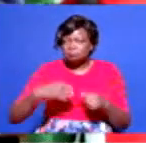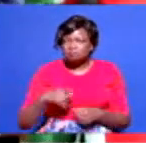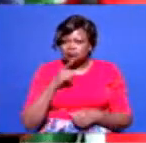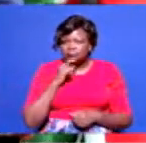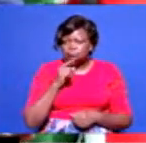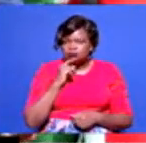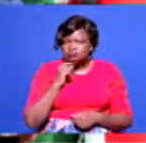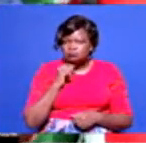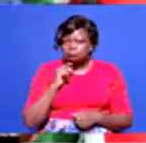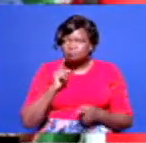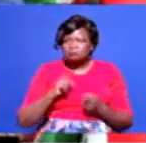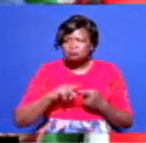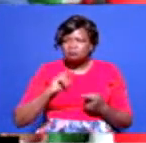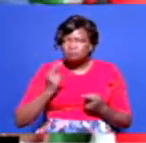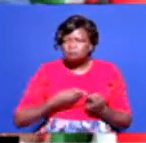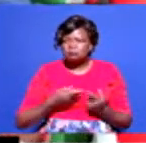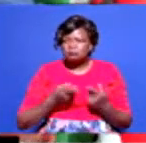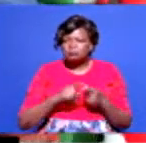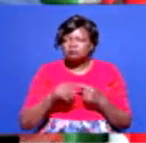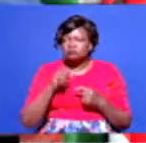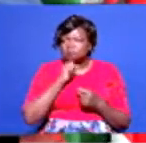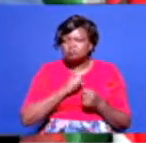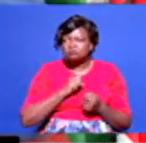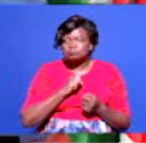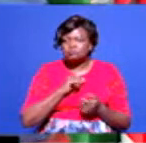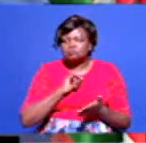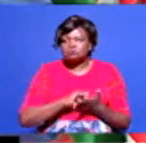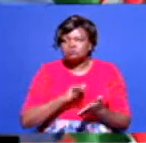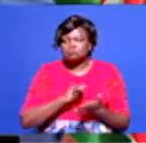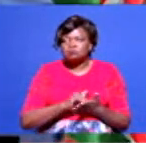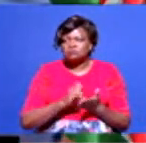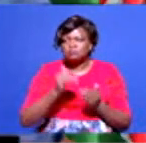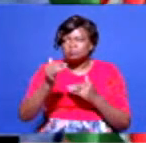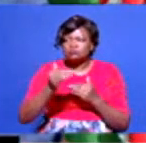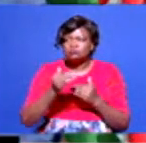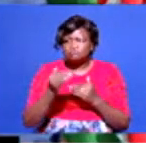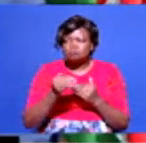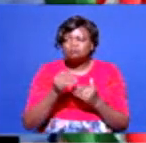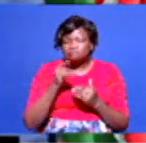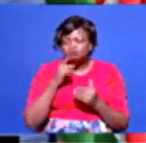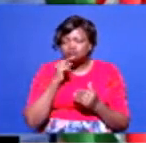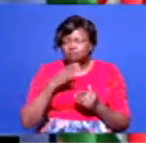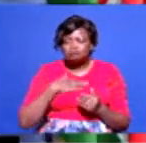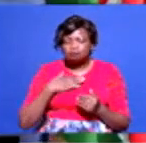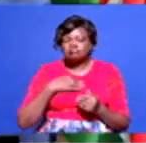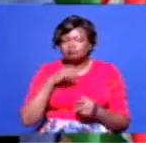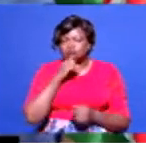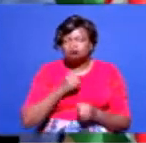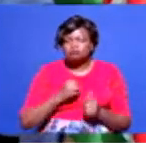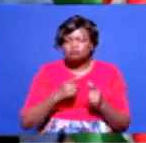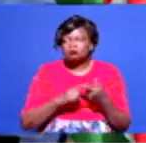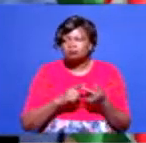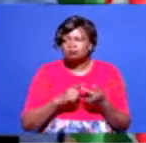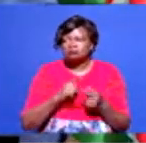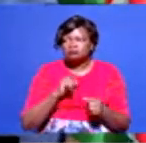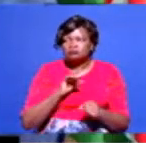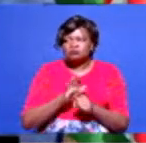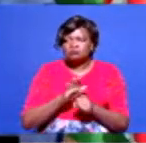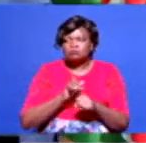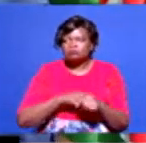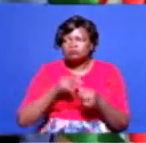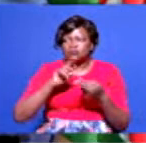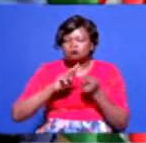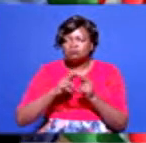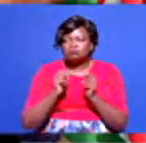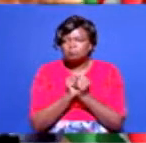to us. His age was such that he was almost my, in fact, he was my father's age. And consequently, in our relationship with